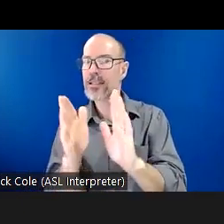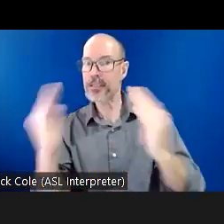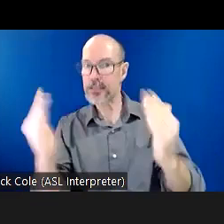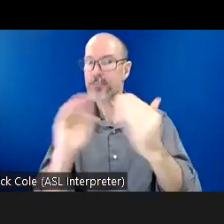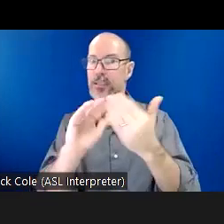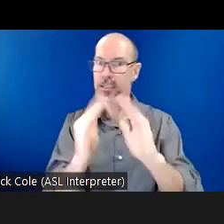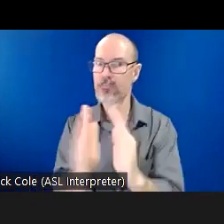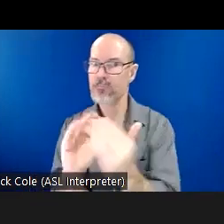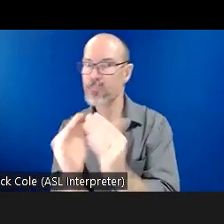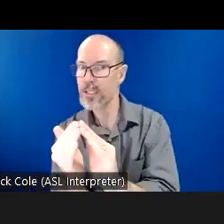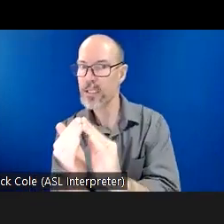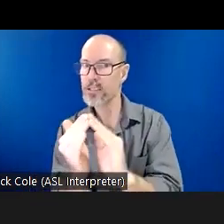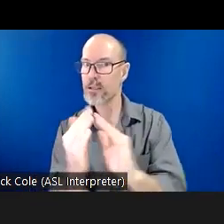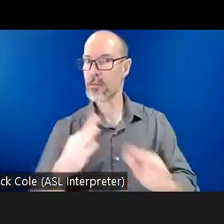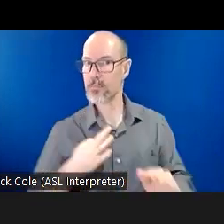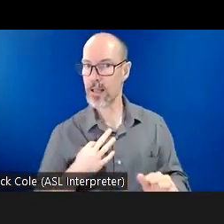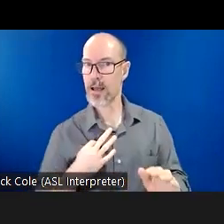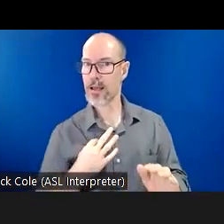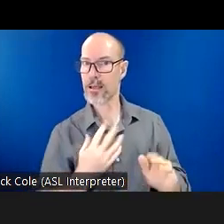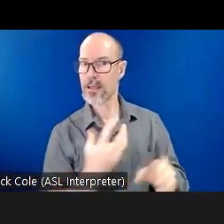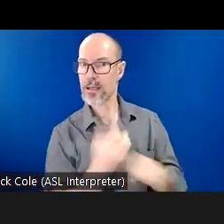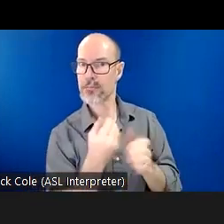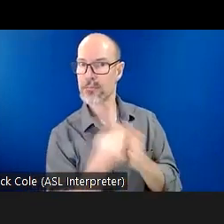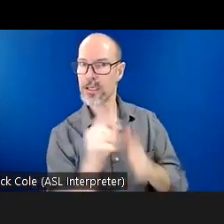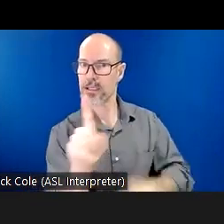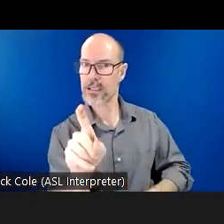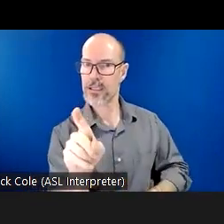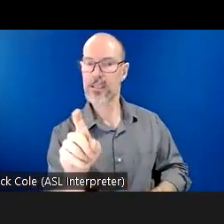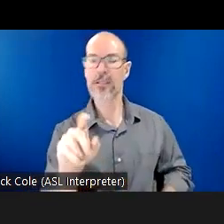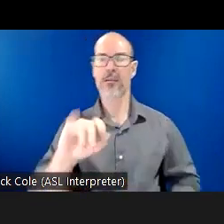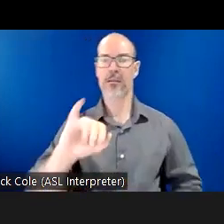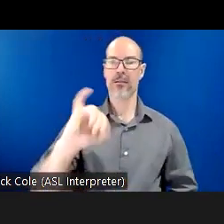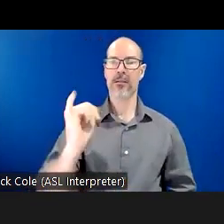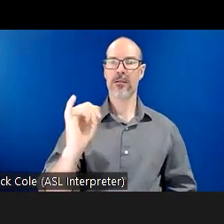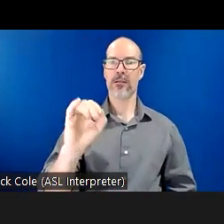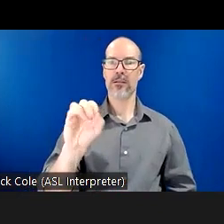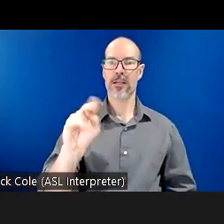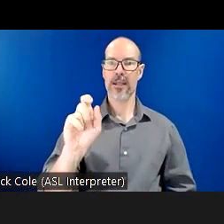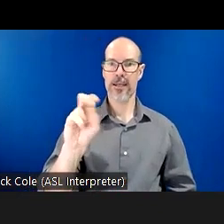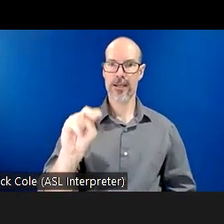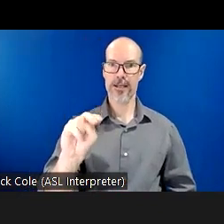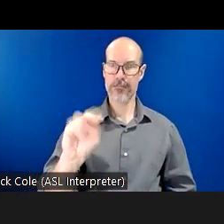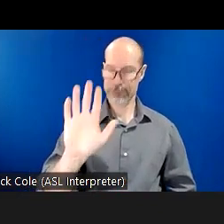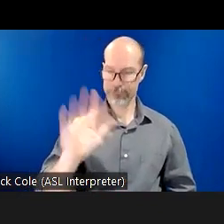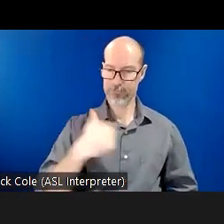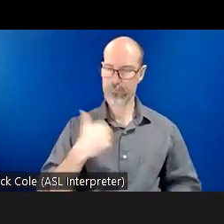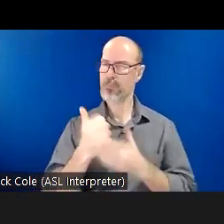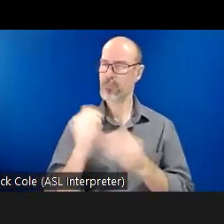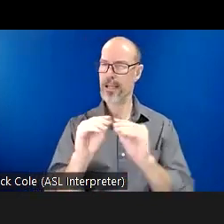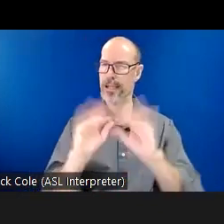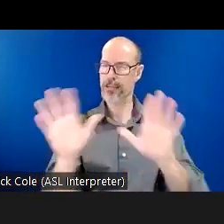Let me clarify. Thank you for your question. So we submit this plan March 1st, which is the